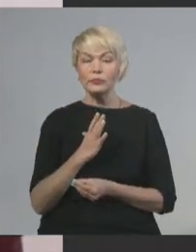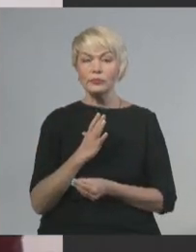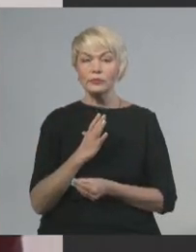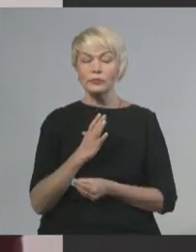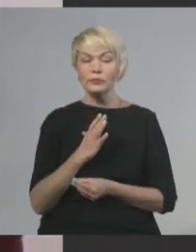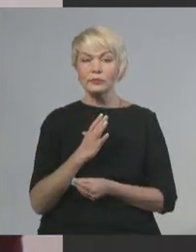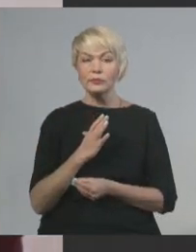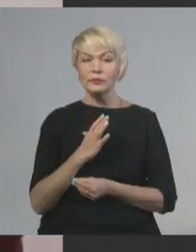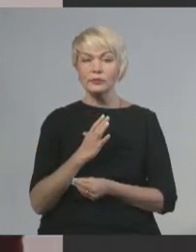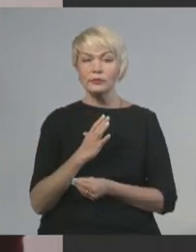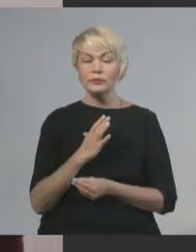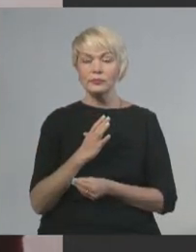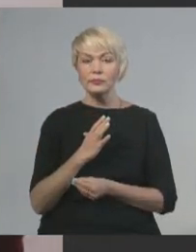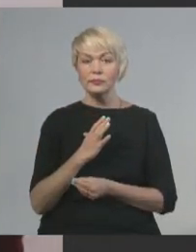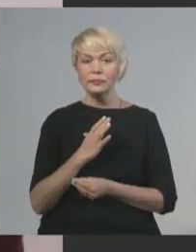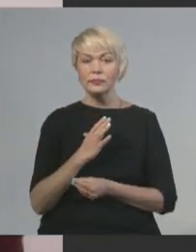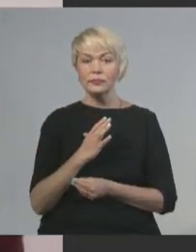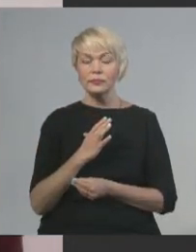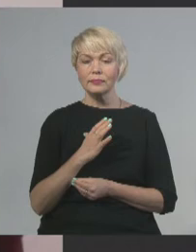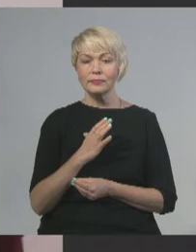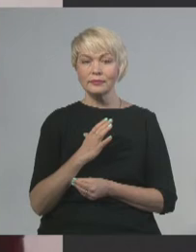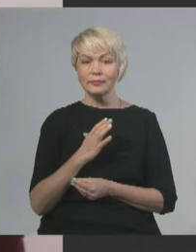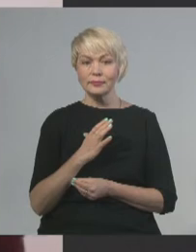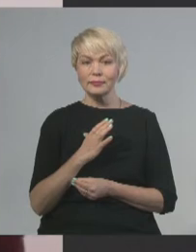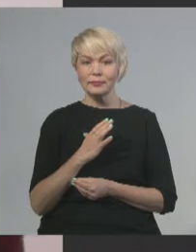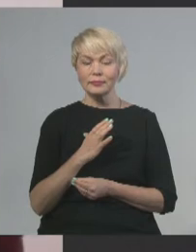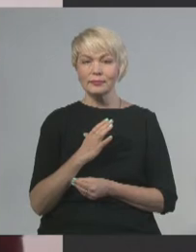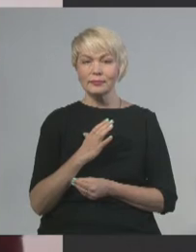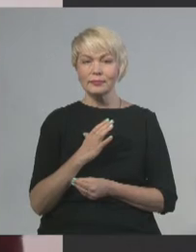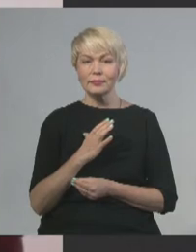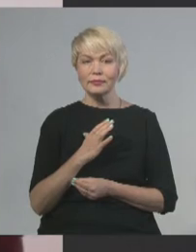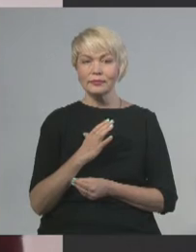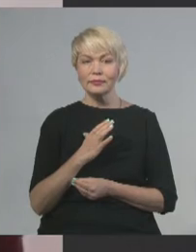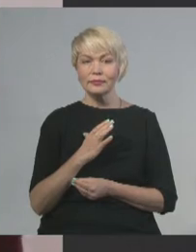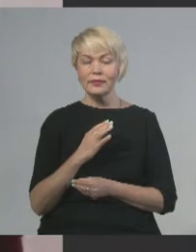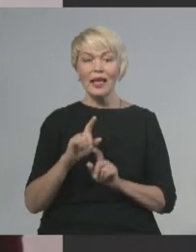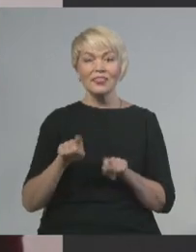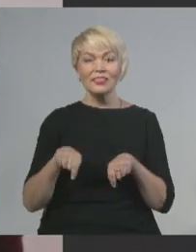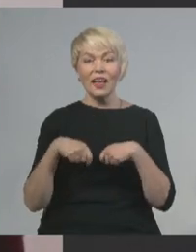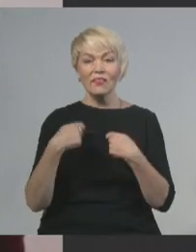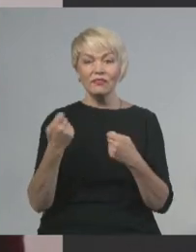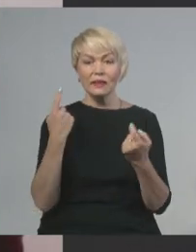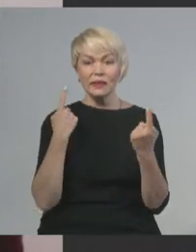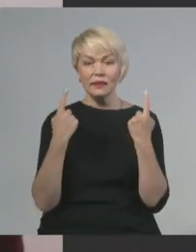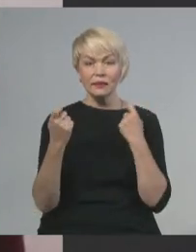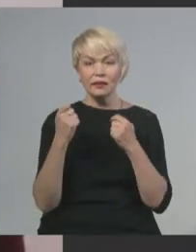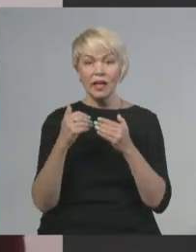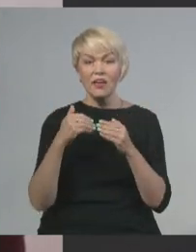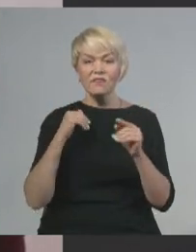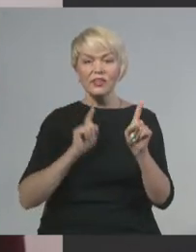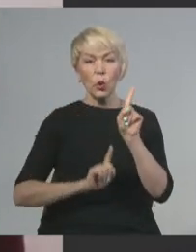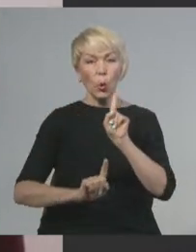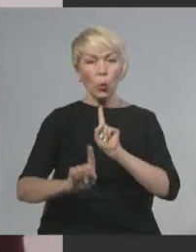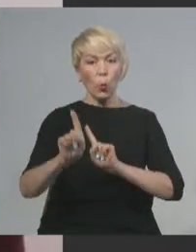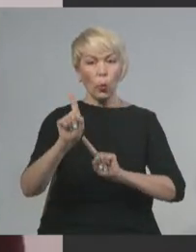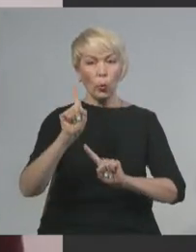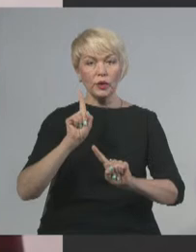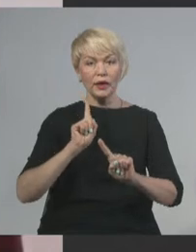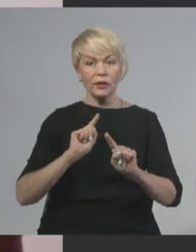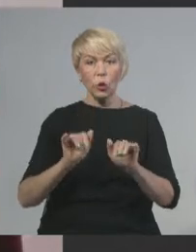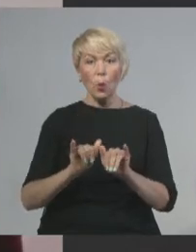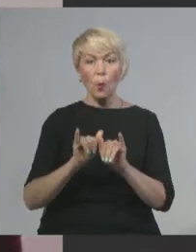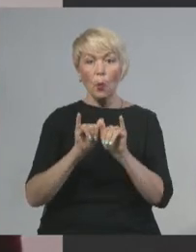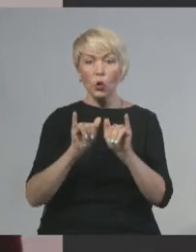was um giving in from from the government so it was like official information we had to to